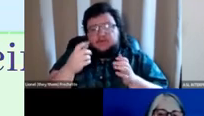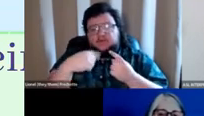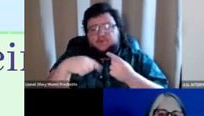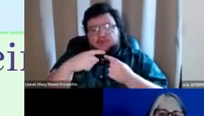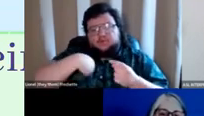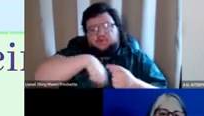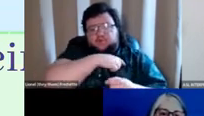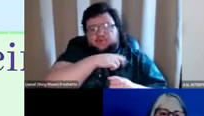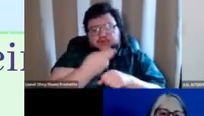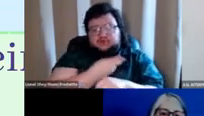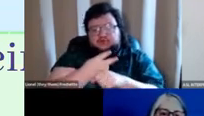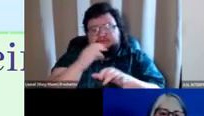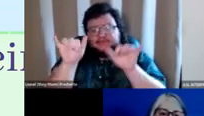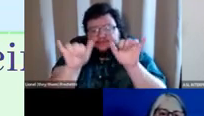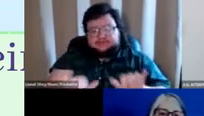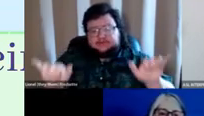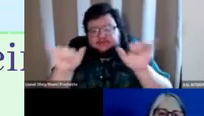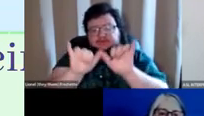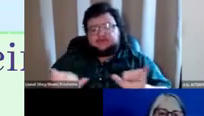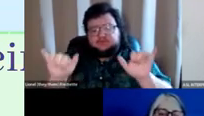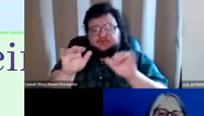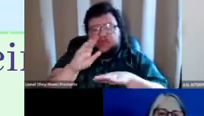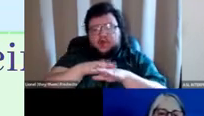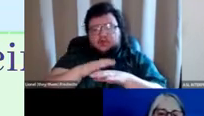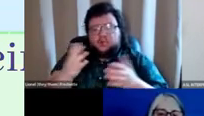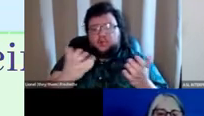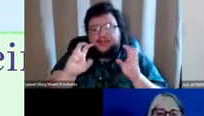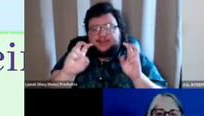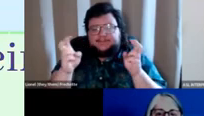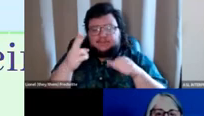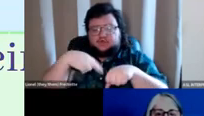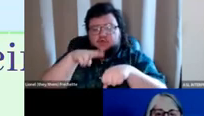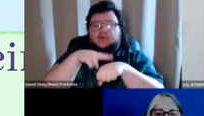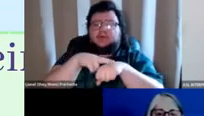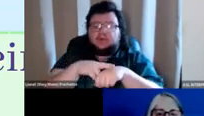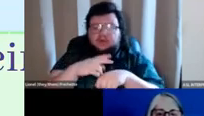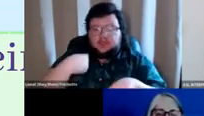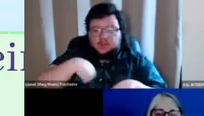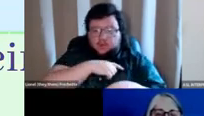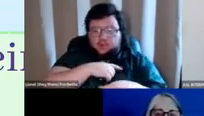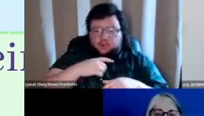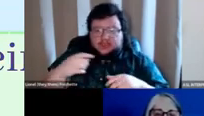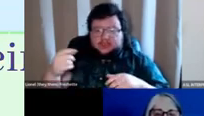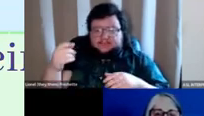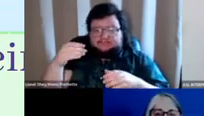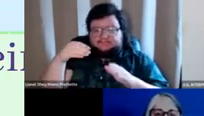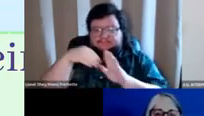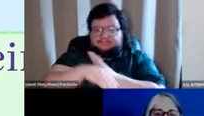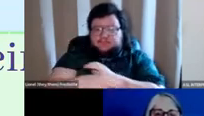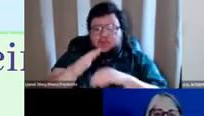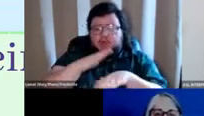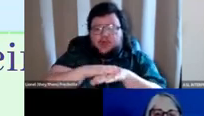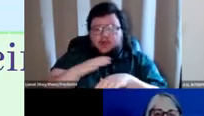So what this means is when we use standards of what is normal,